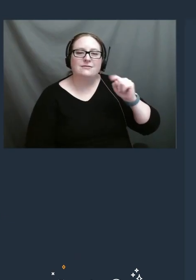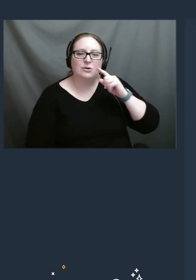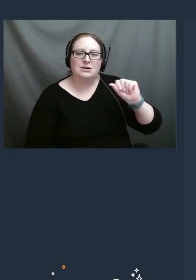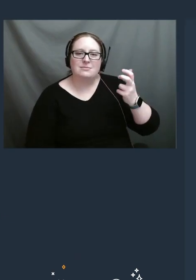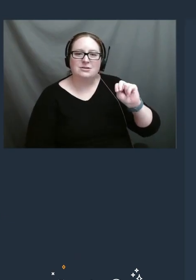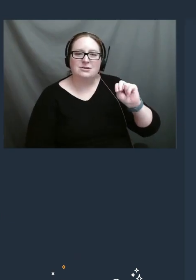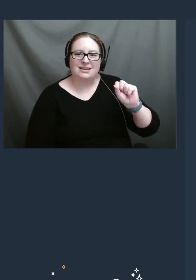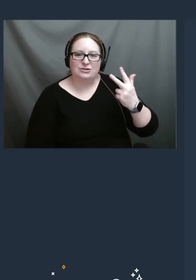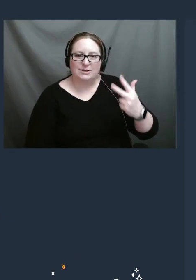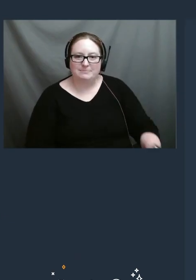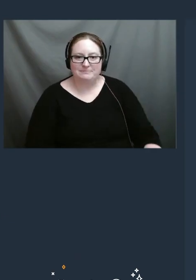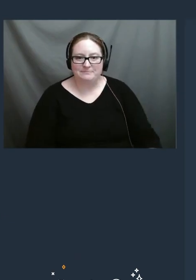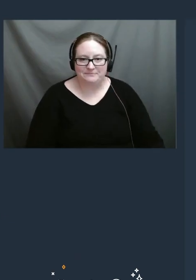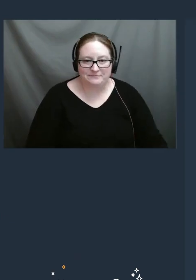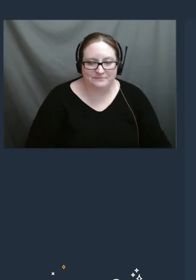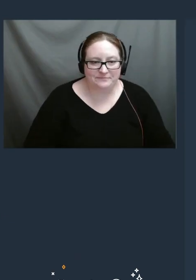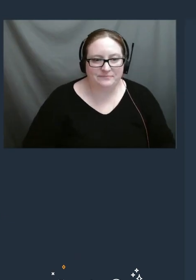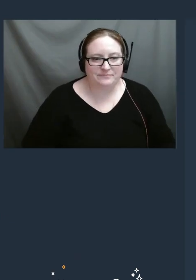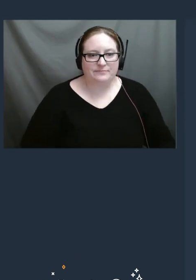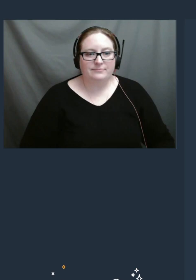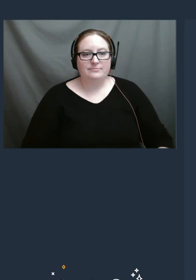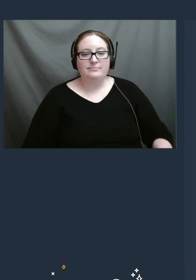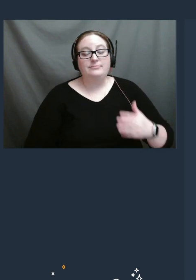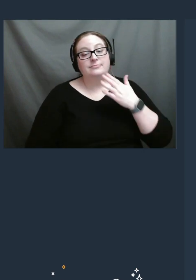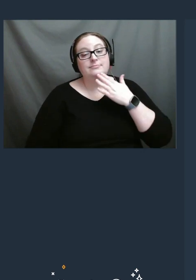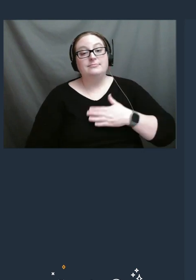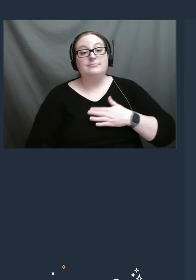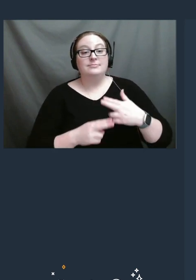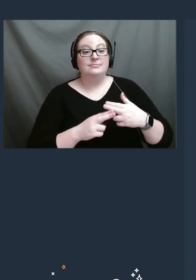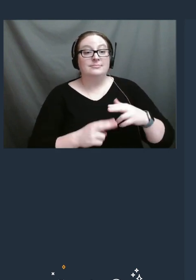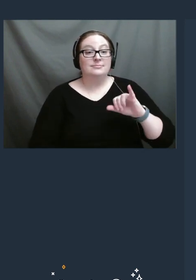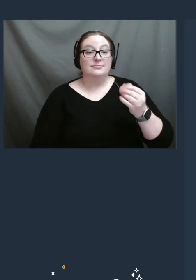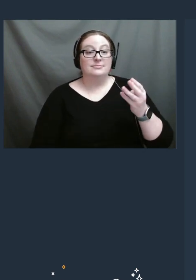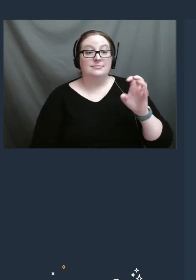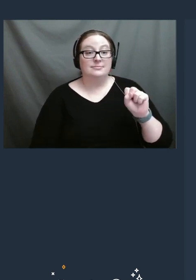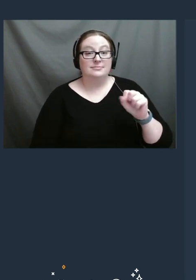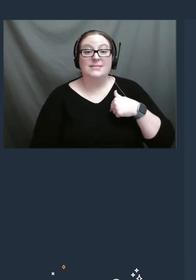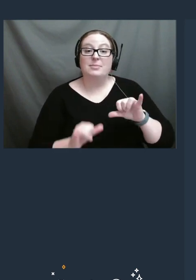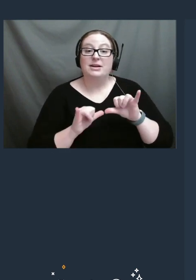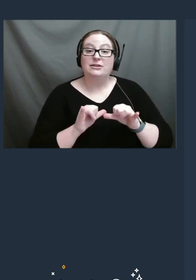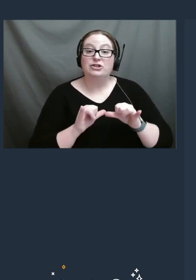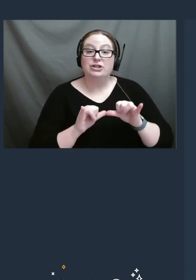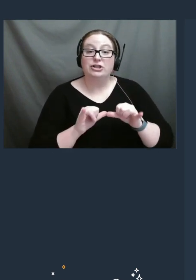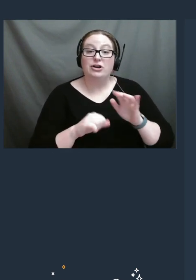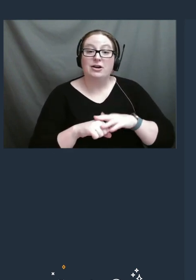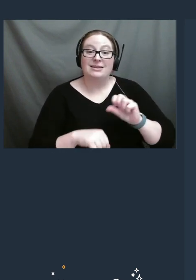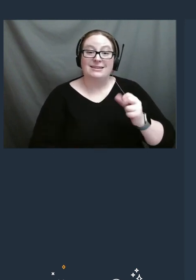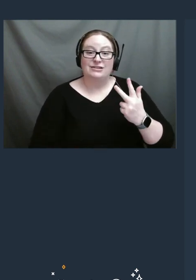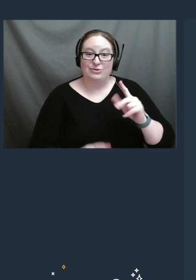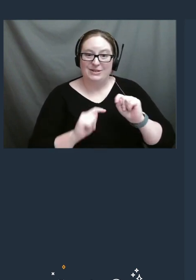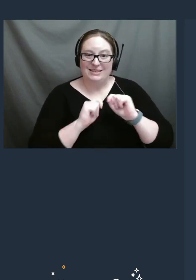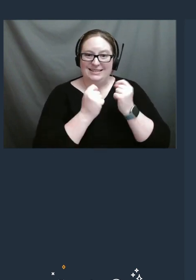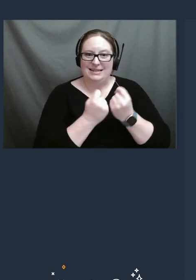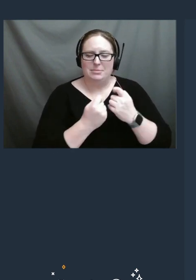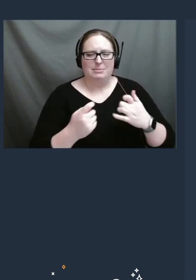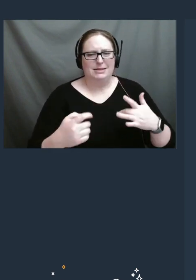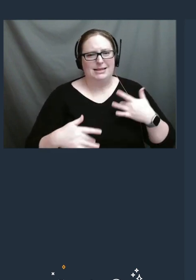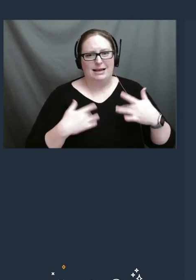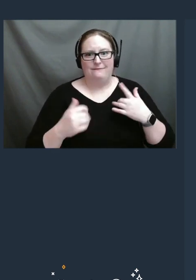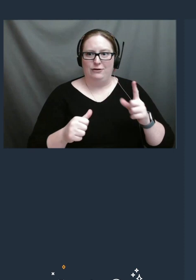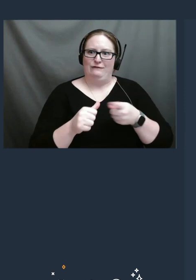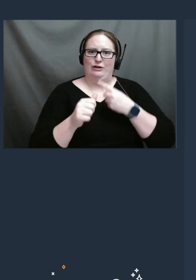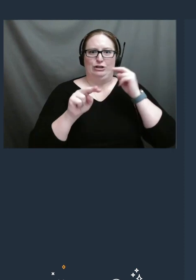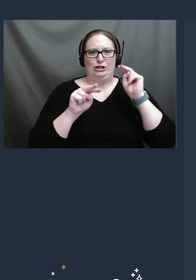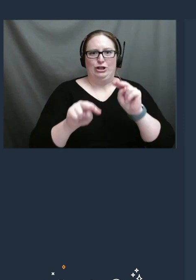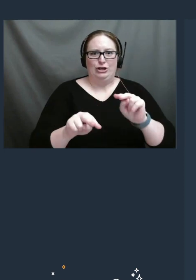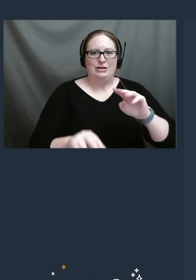Thanks, Devabrad. Hi, my name is James Bornholt. I'm an engineer on the S3 team, and I'm super excited to give you a first look at